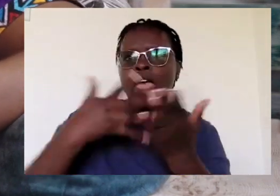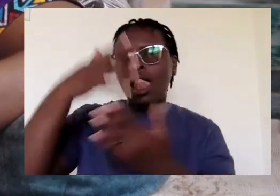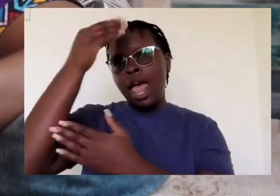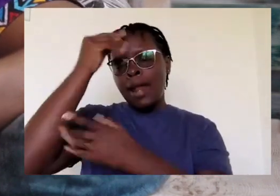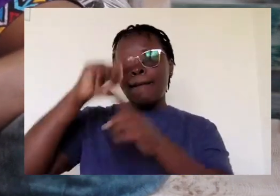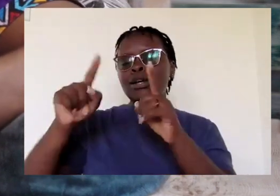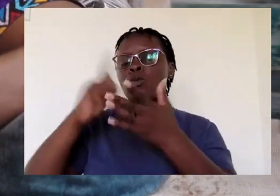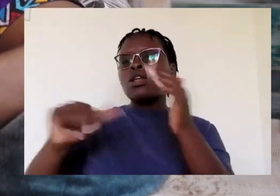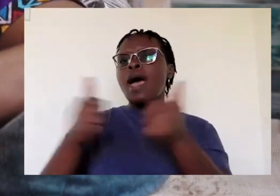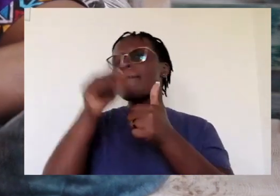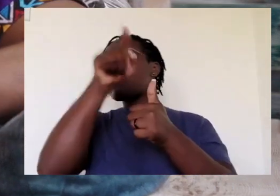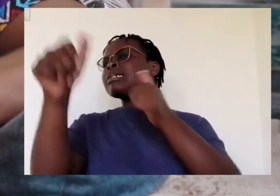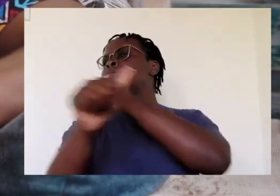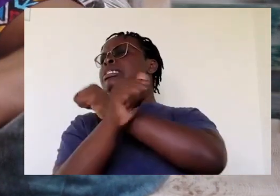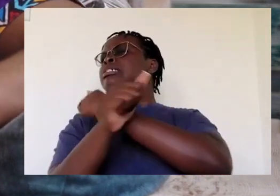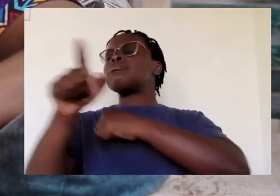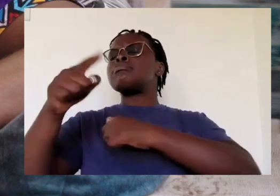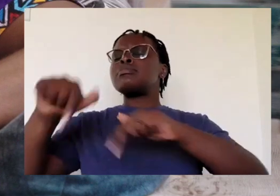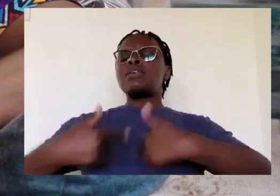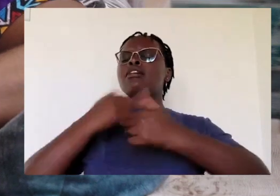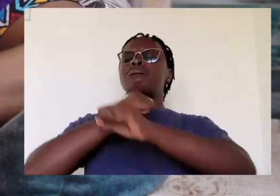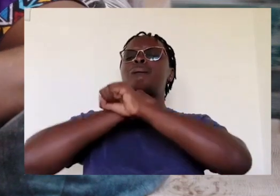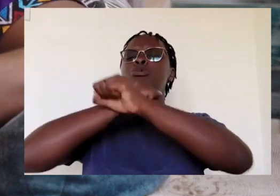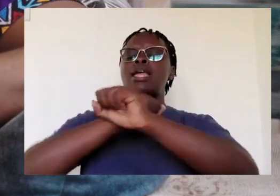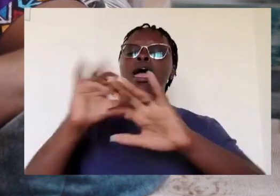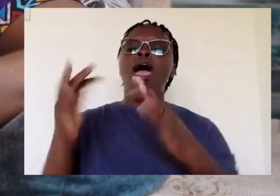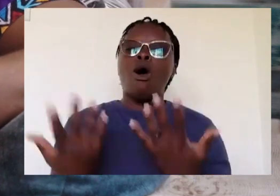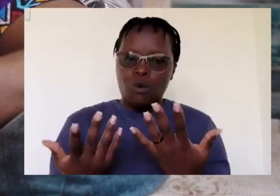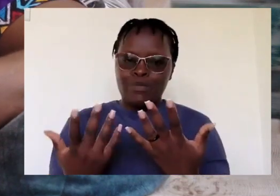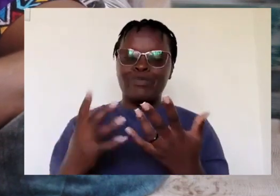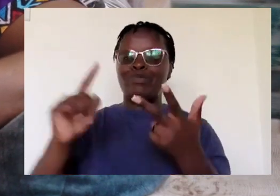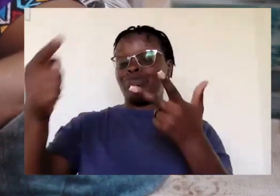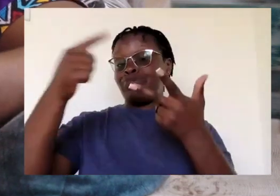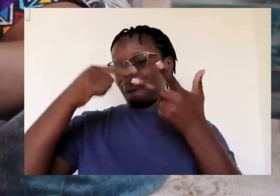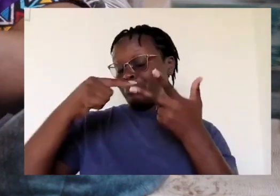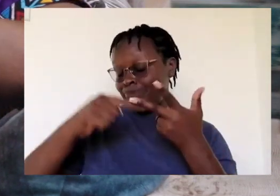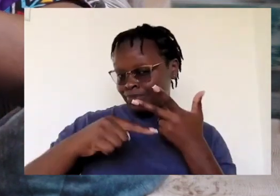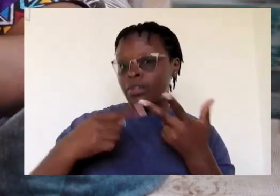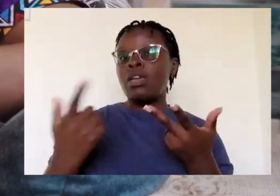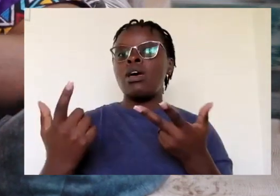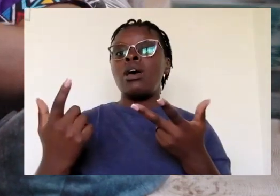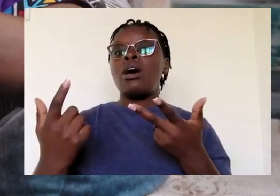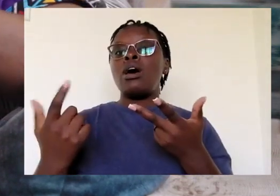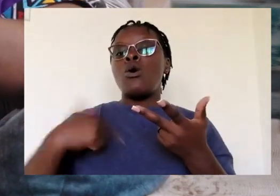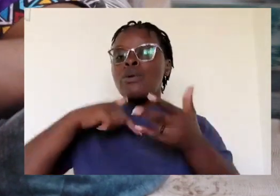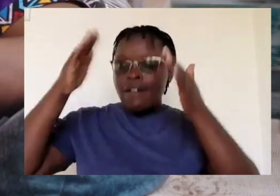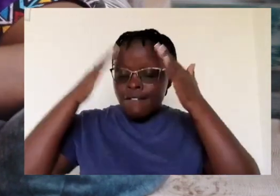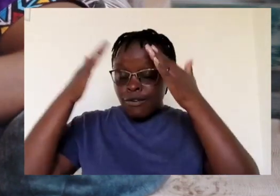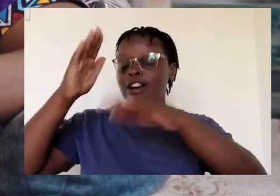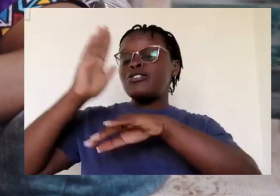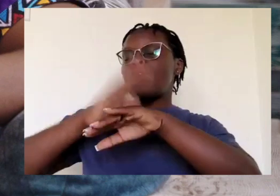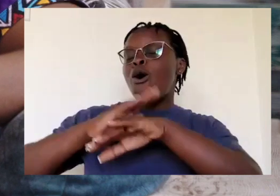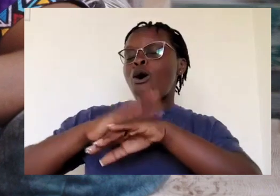need to be able to also control or curb the outcome of it. Then on the third thing